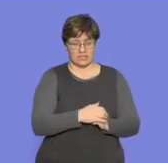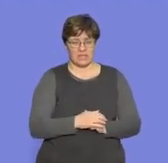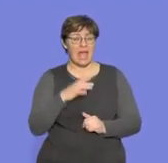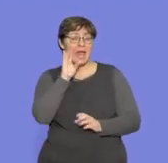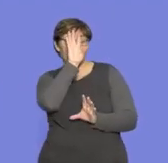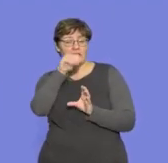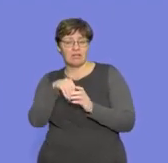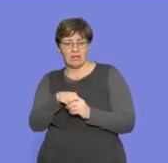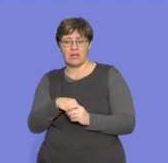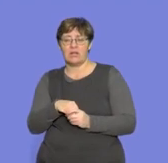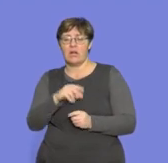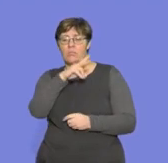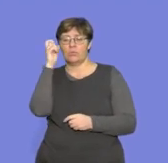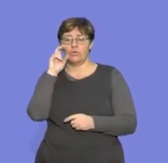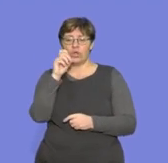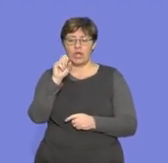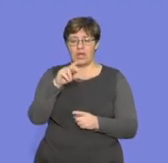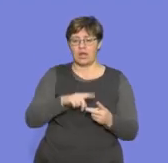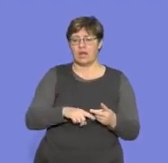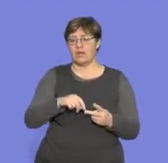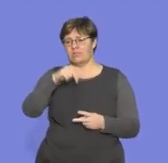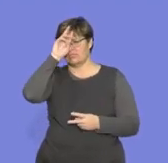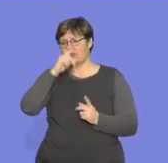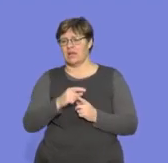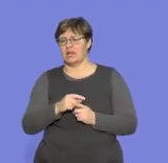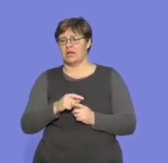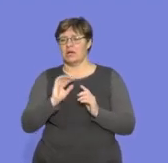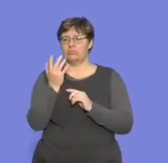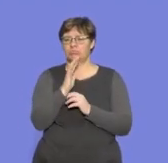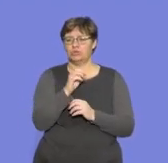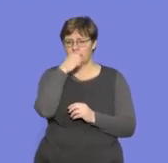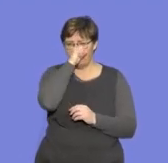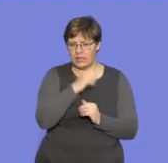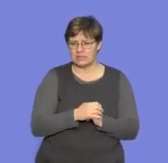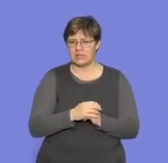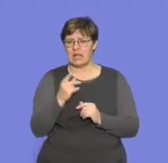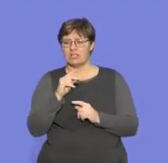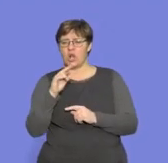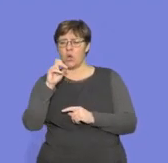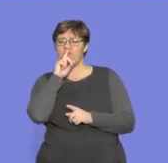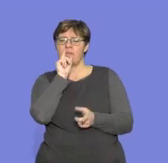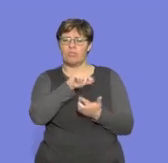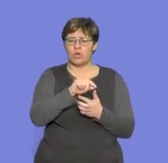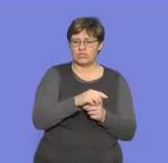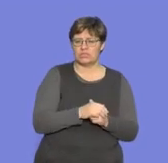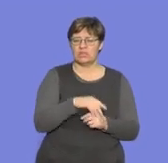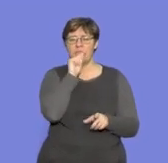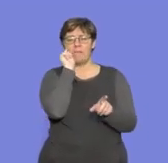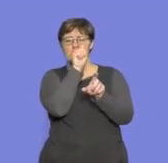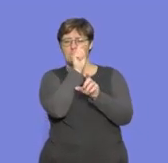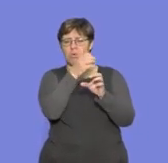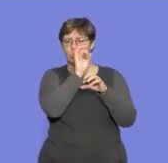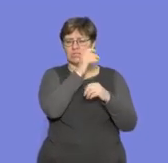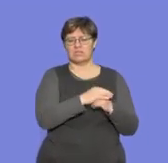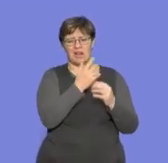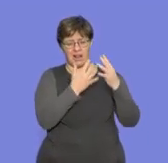bush in pigs, these are the blue duikers, your Neisner, your lories, bush pigs, your woodpeckers, your Neisner, as well lories, as your paradise eyecatchers. As well as your so paradise these are the typical eyecatchers.